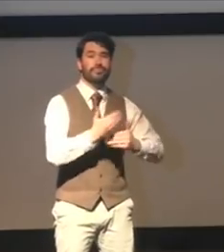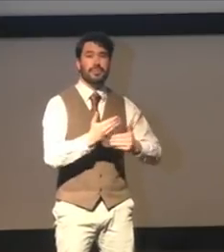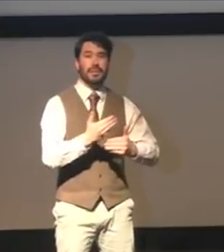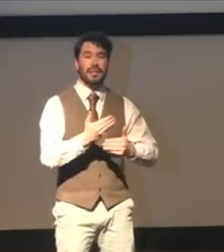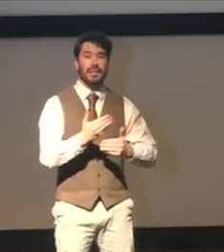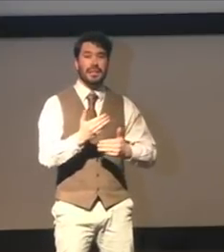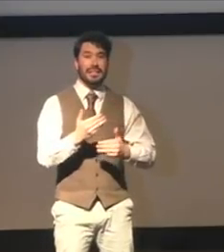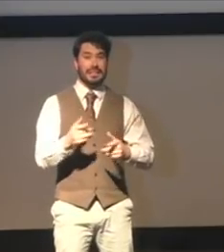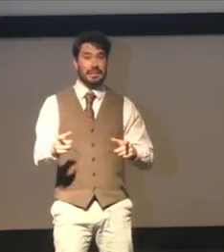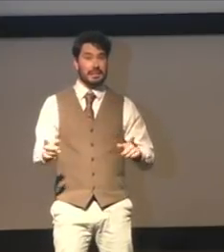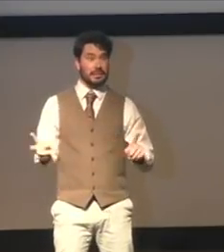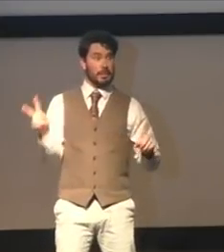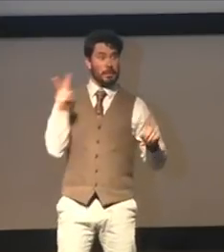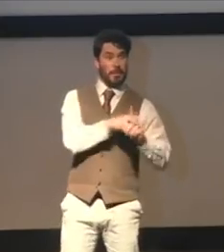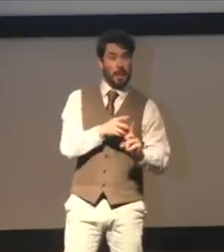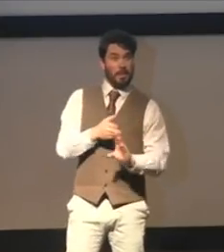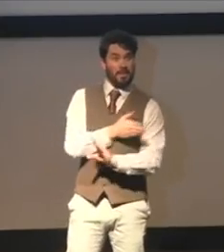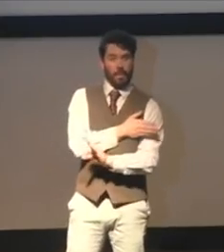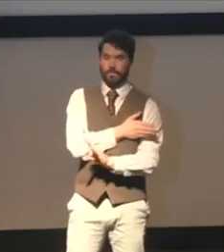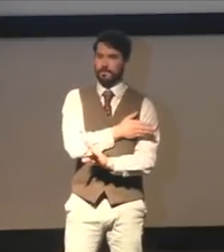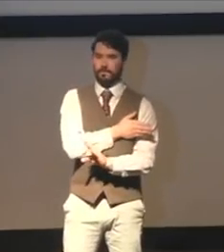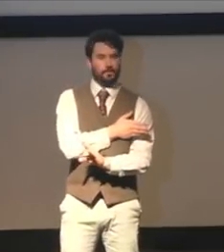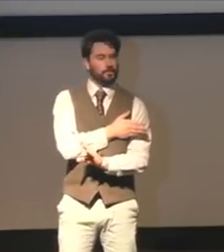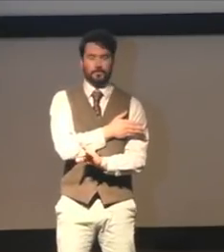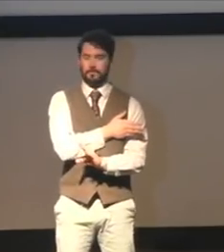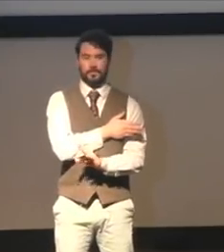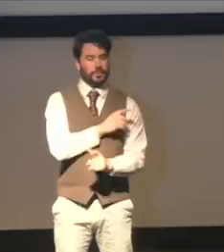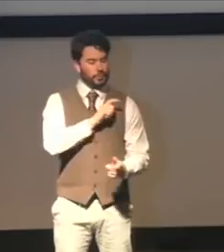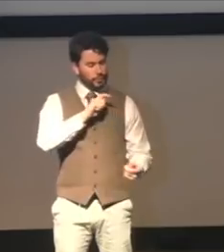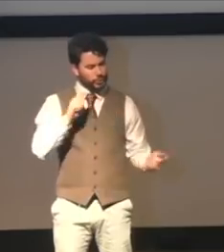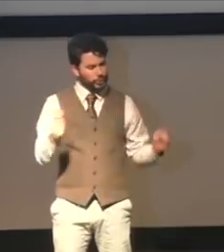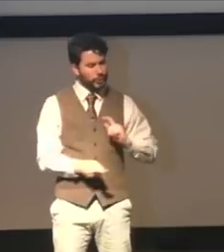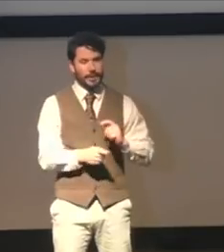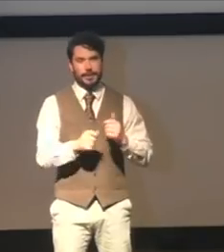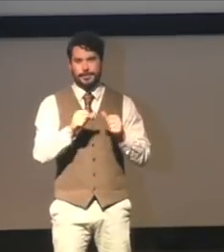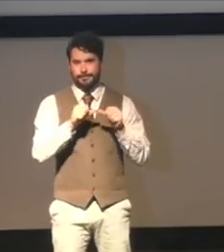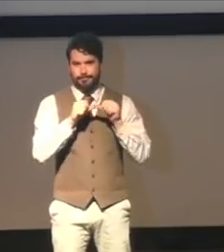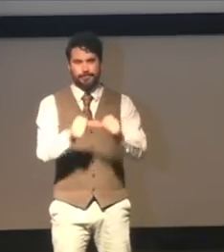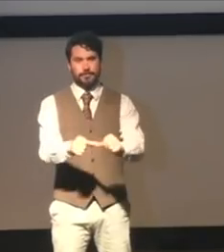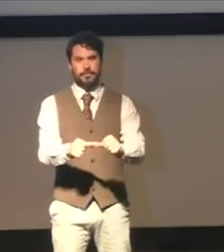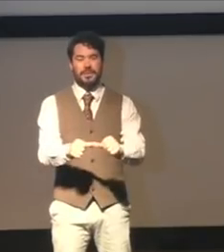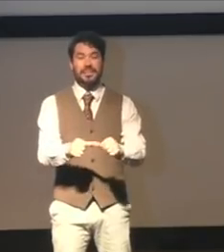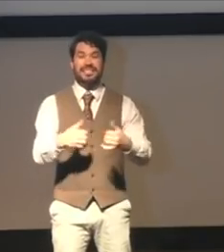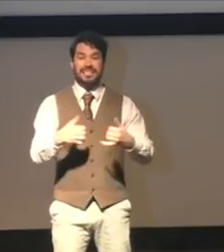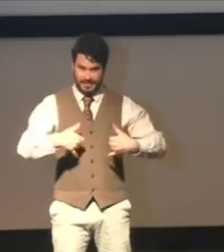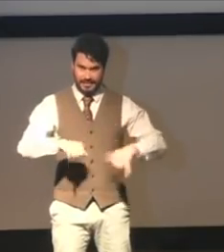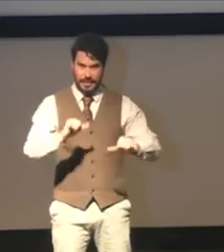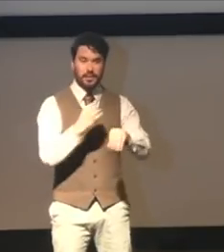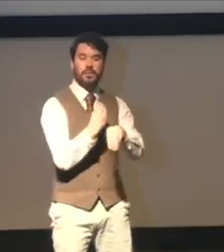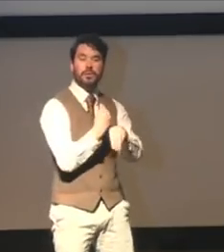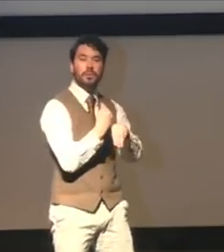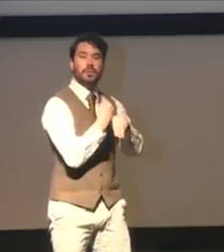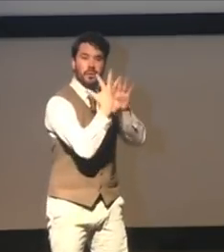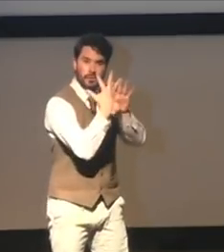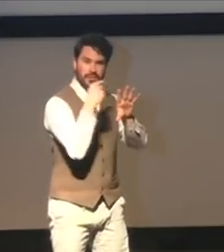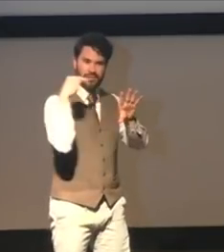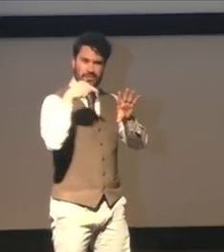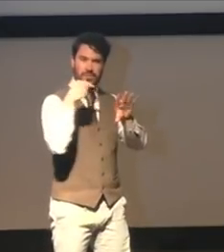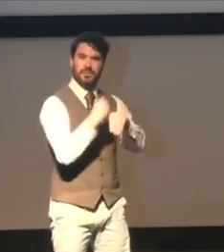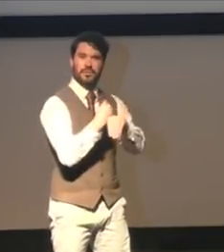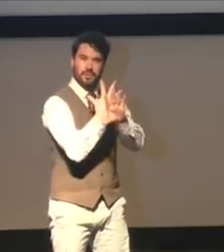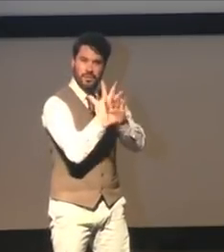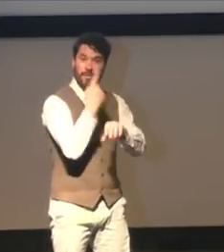at least for a while. Certainly, we'll be doing more virtual care in order to protect patients and to protect